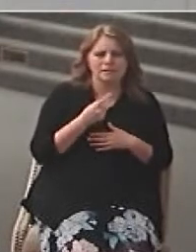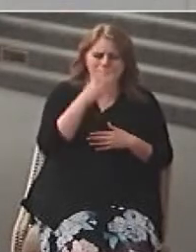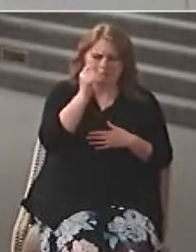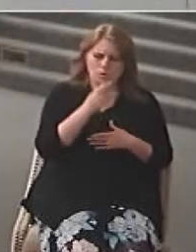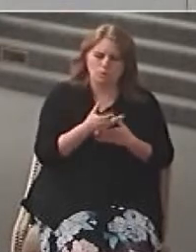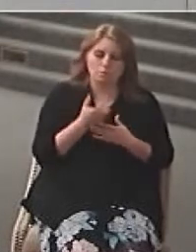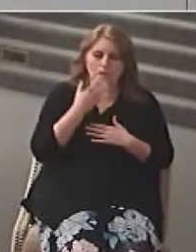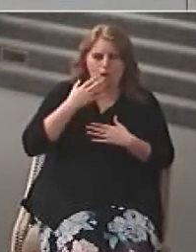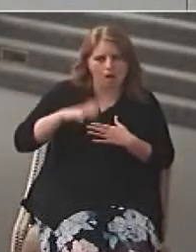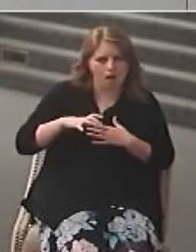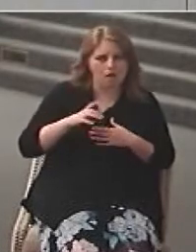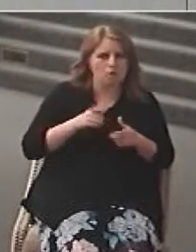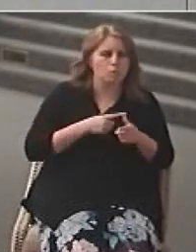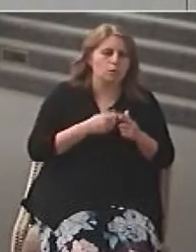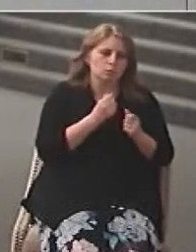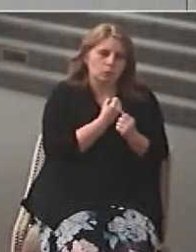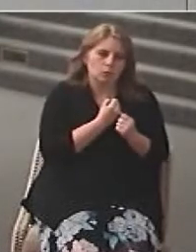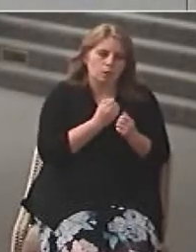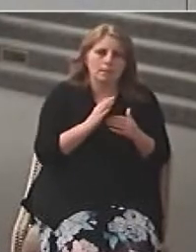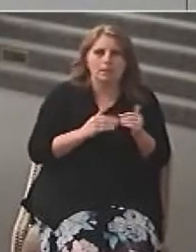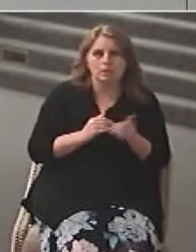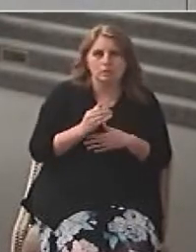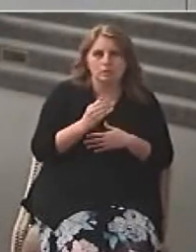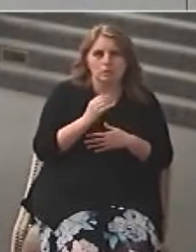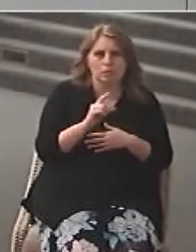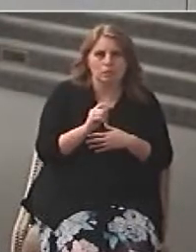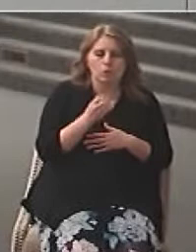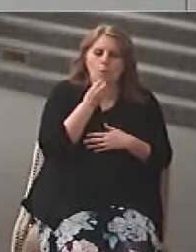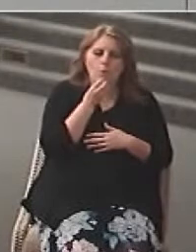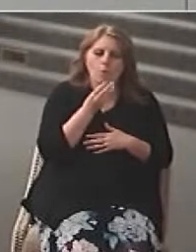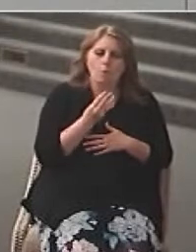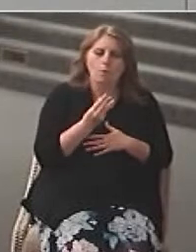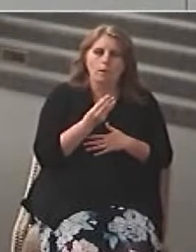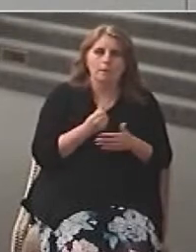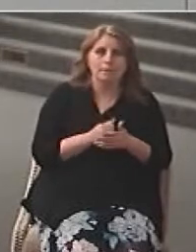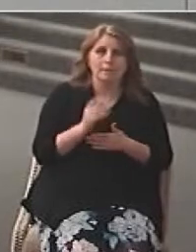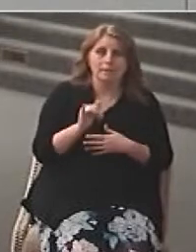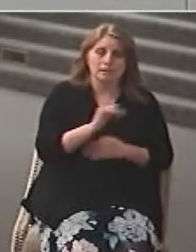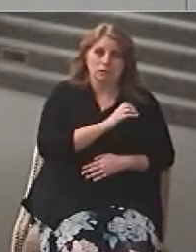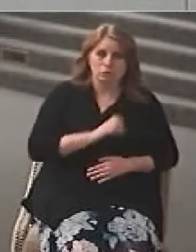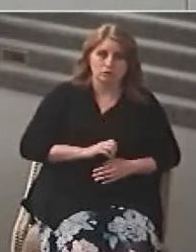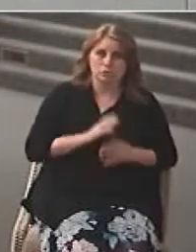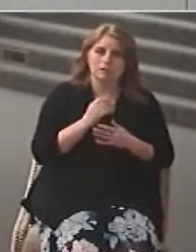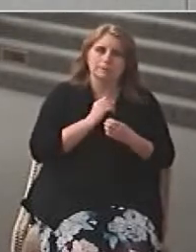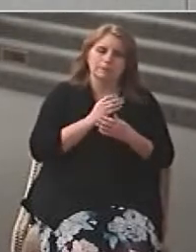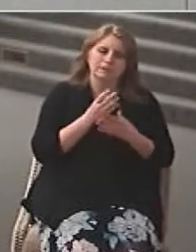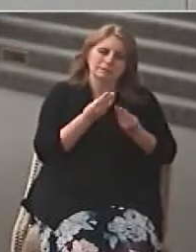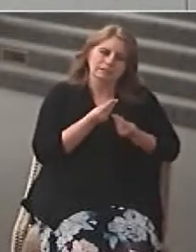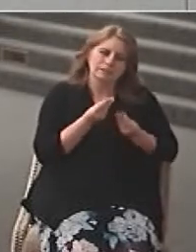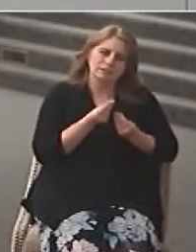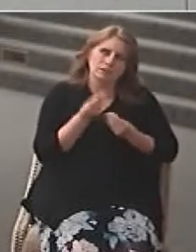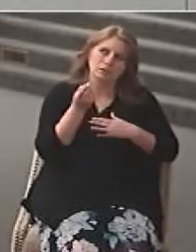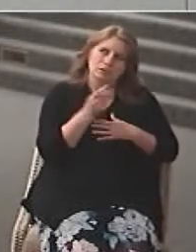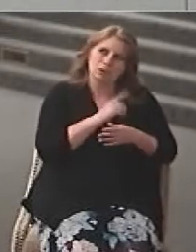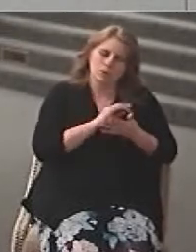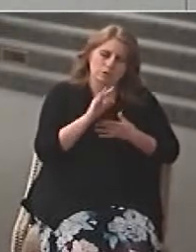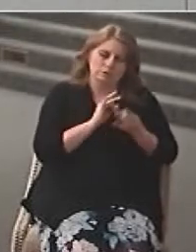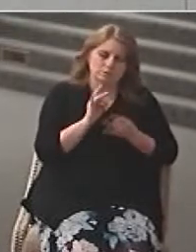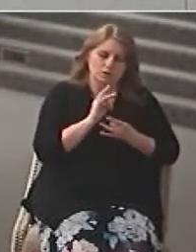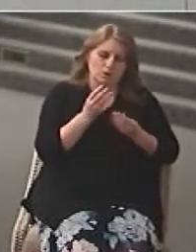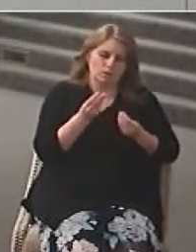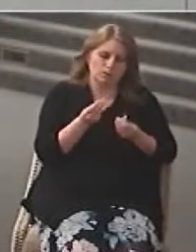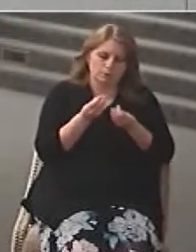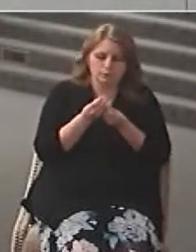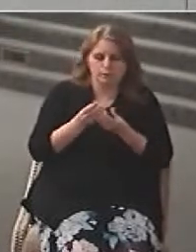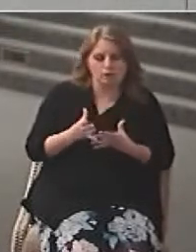than lukewarm. You see, the lukewarm Christian, they've lost that sensitivity to the Holy Spirit. They've lost that sensitivity to the Holy Ghost. They're